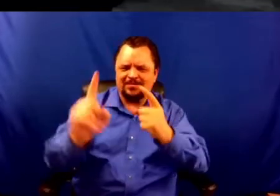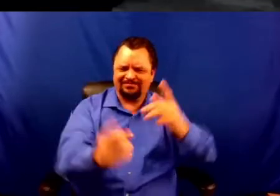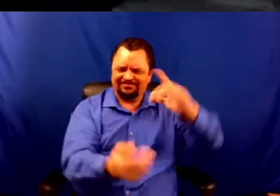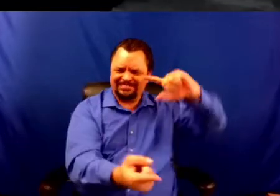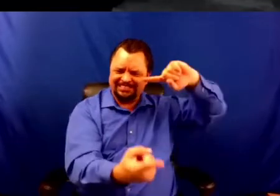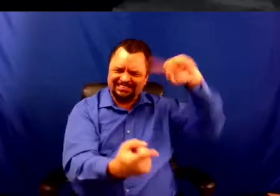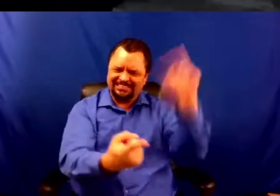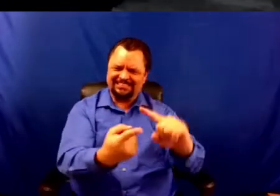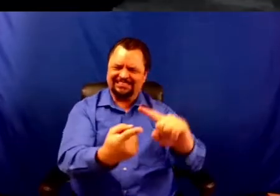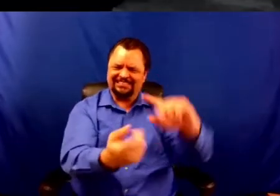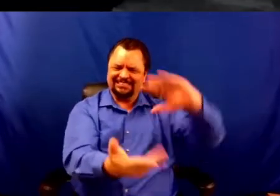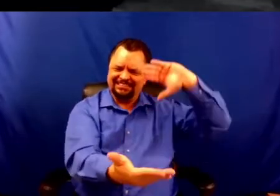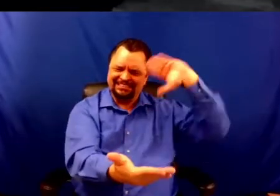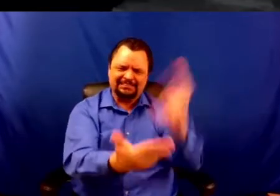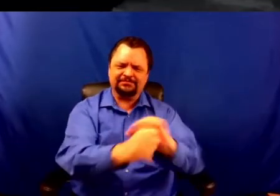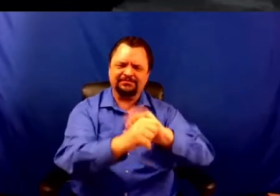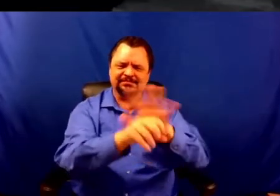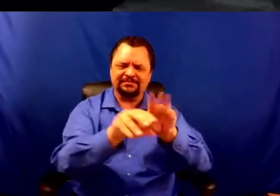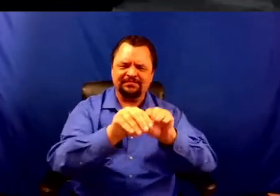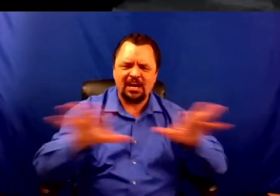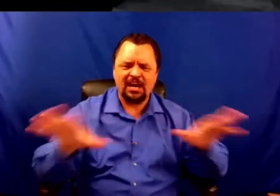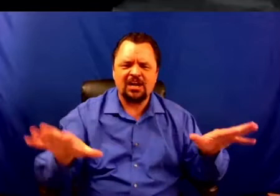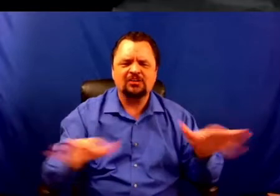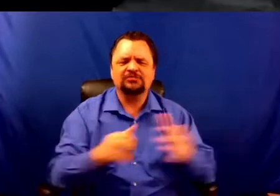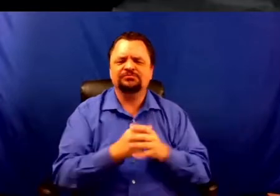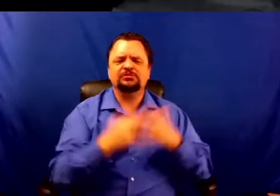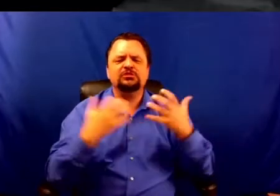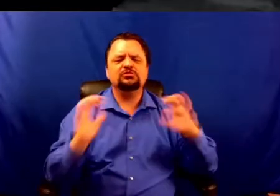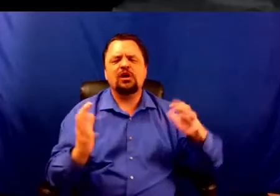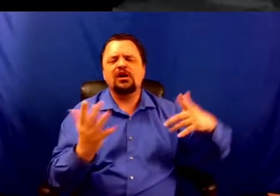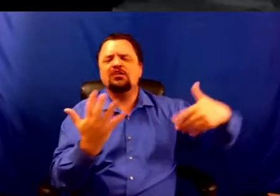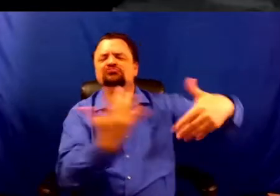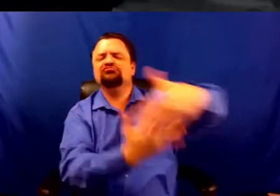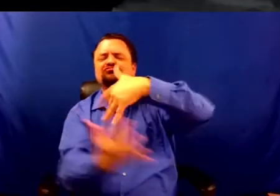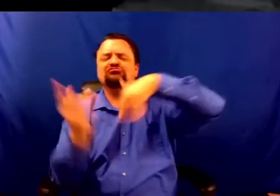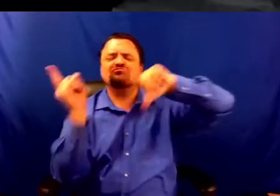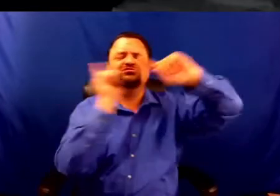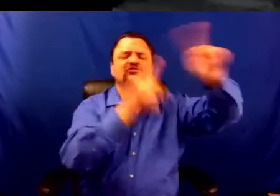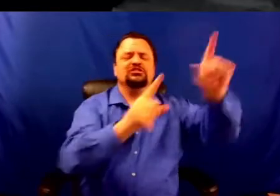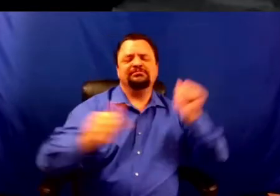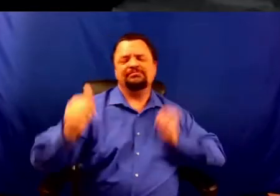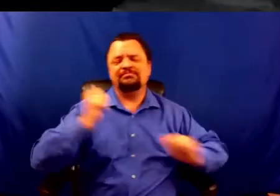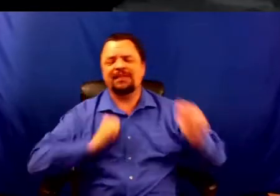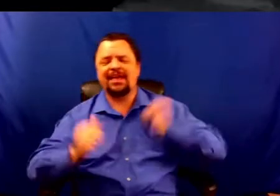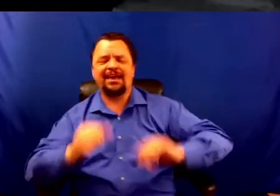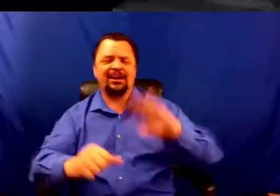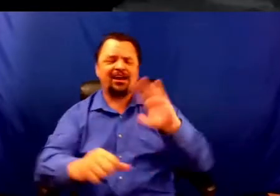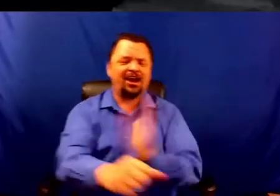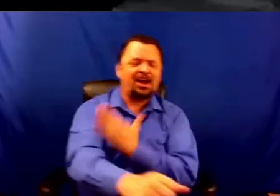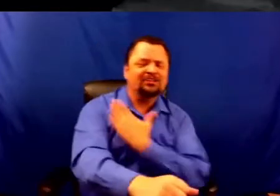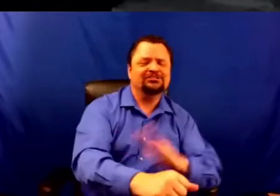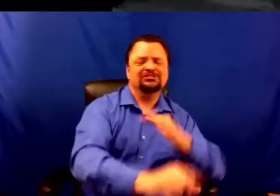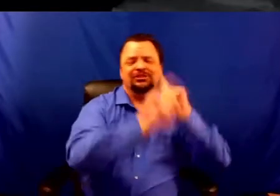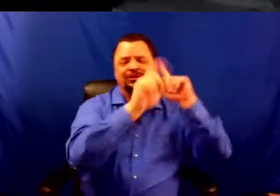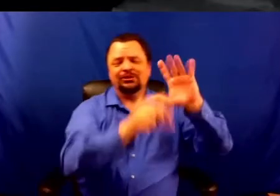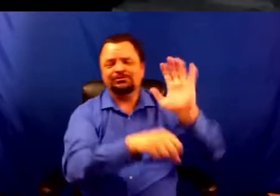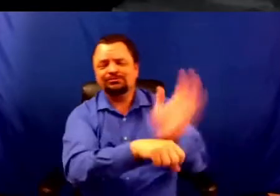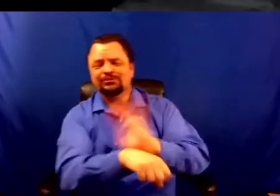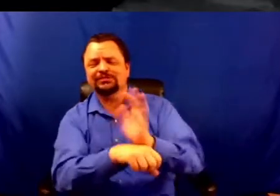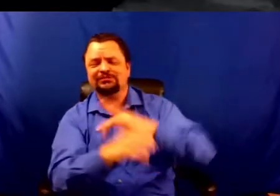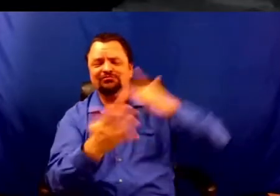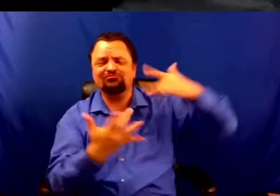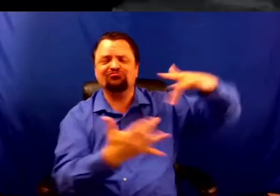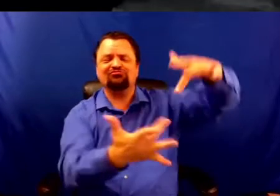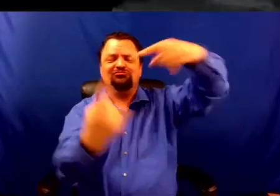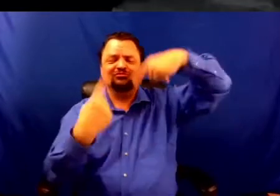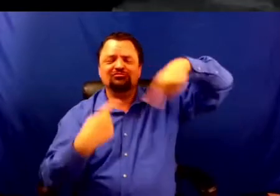things with our friends and our families, go to concerts, go to plays, movies. I mean, I haven't been to a movie in 2